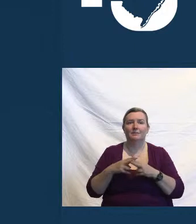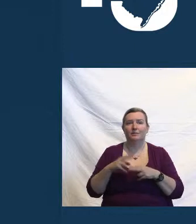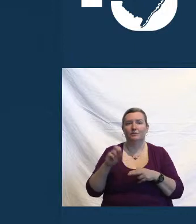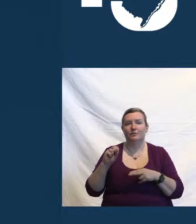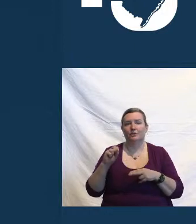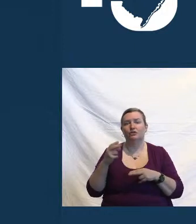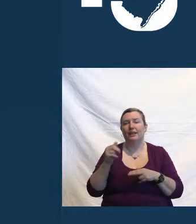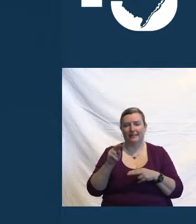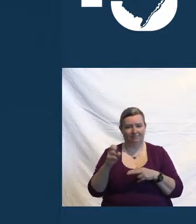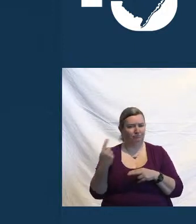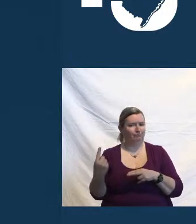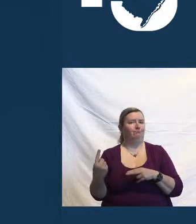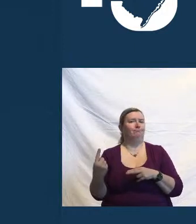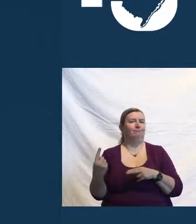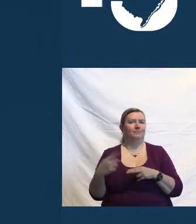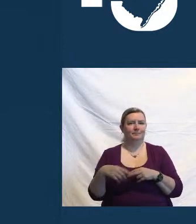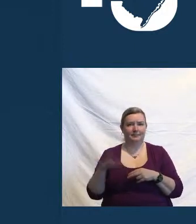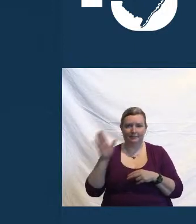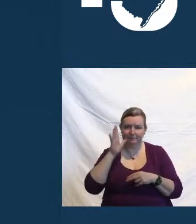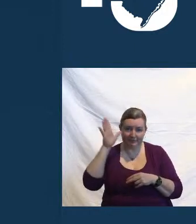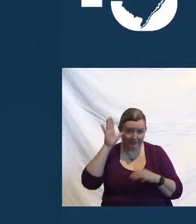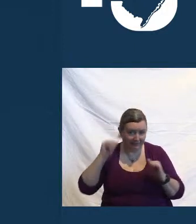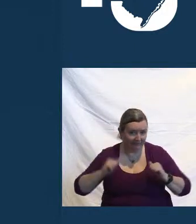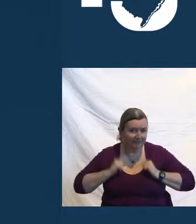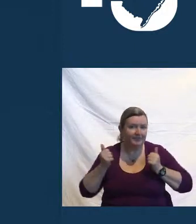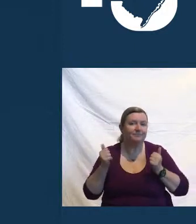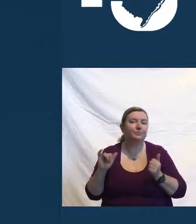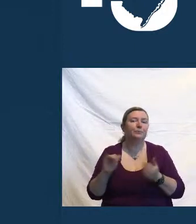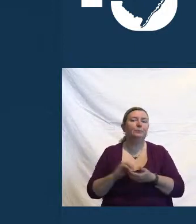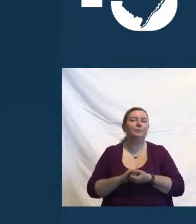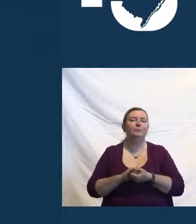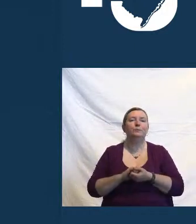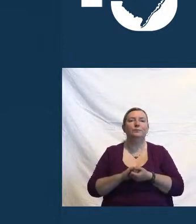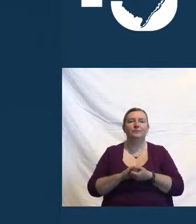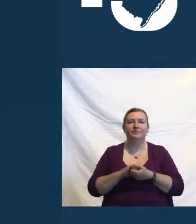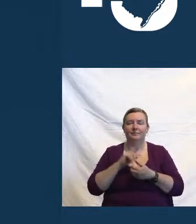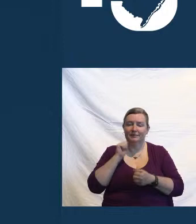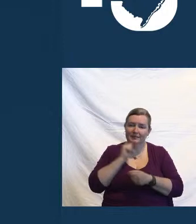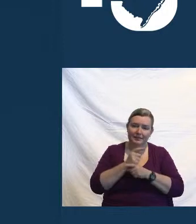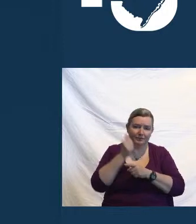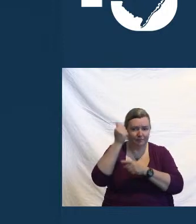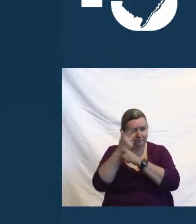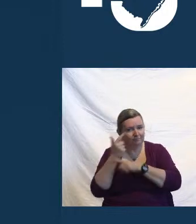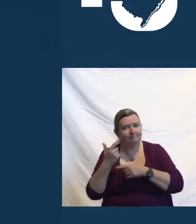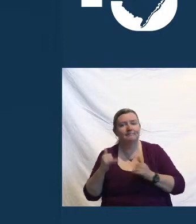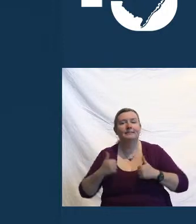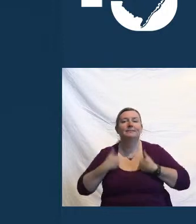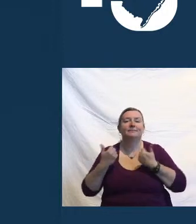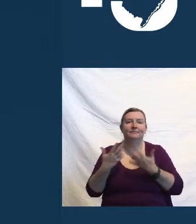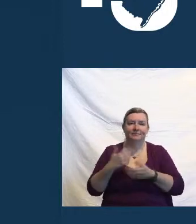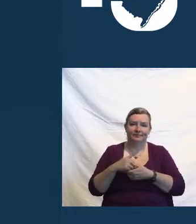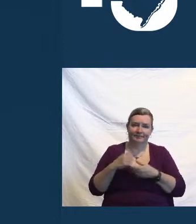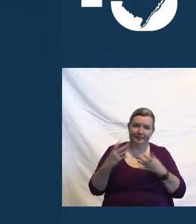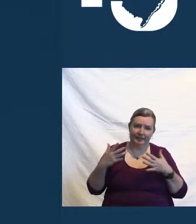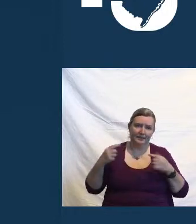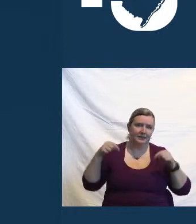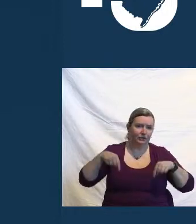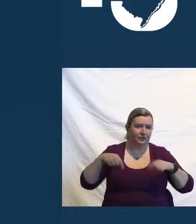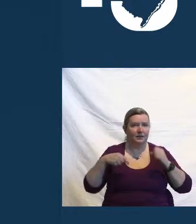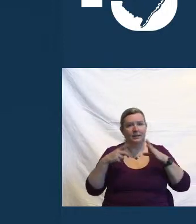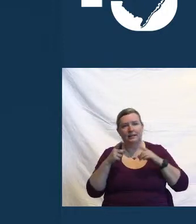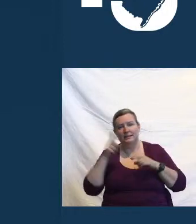Maria. Please keep them in your prayers. Sisters Lena and Rosa, among many others, both here and back in Italy and around the